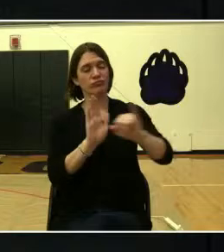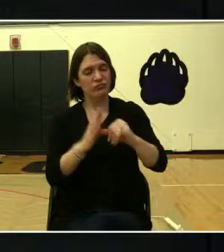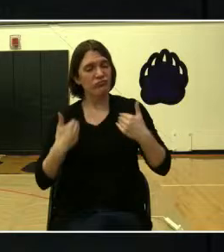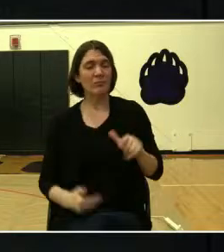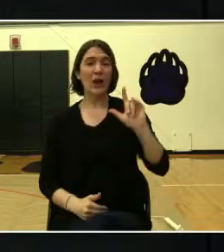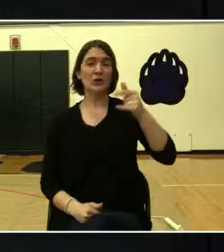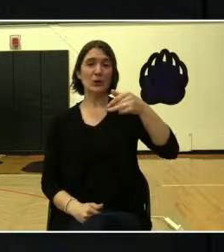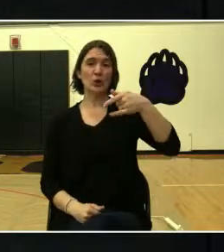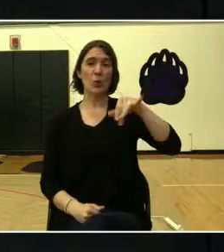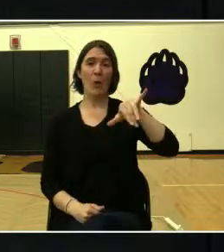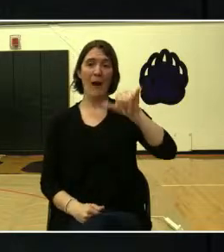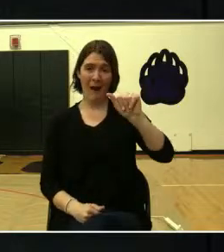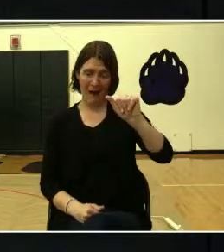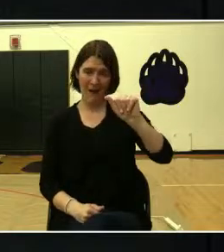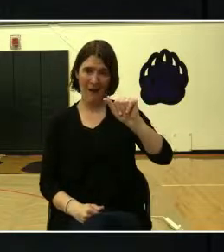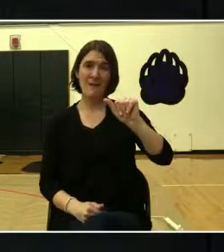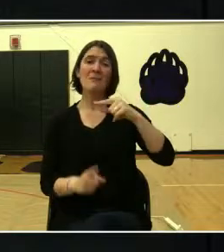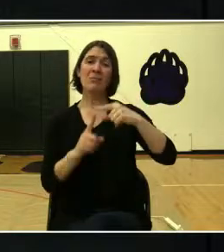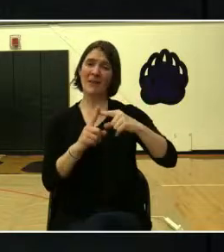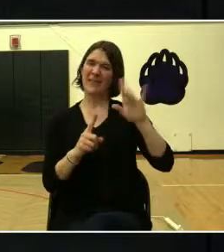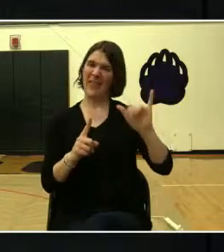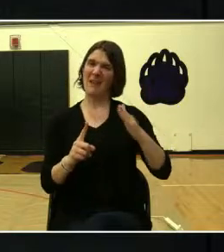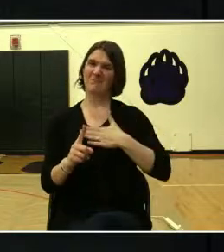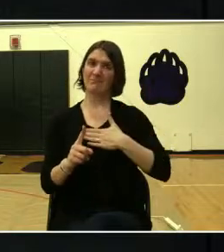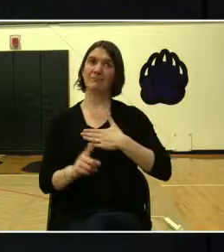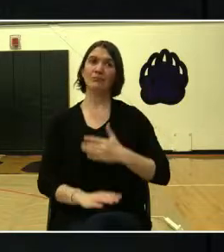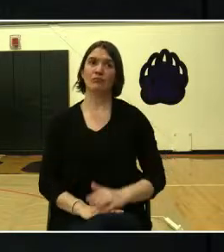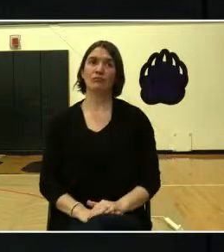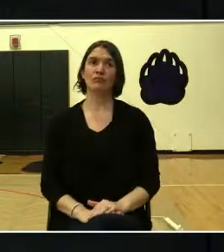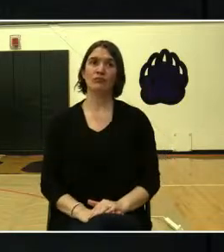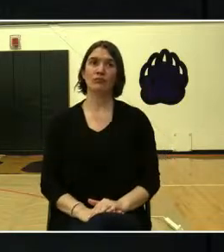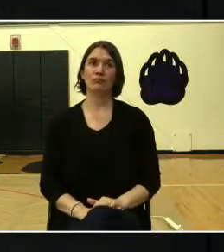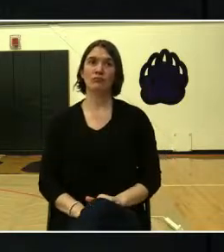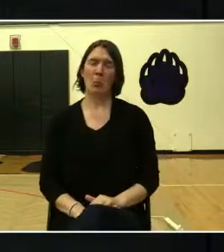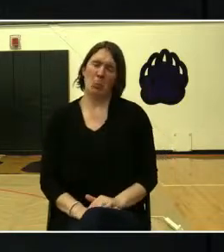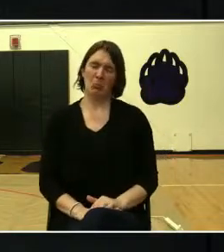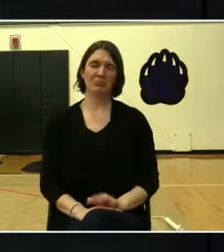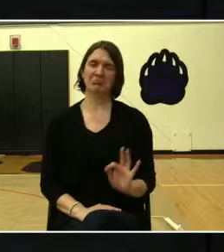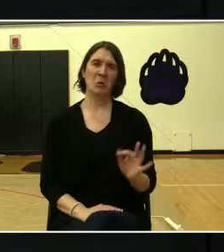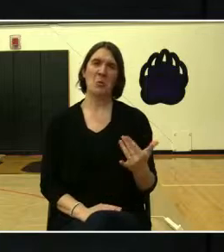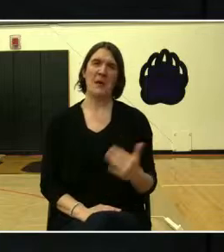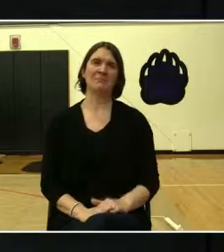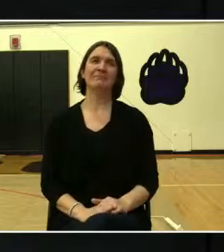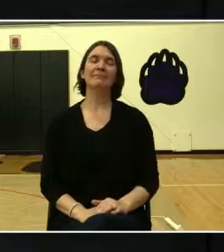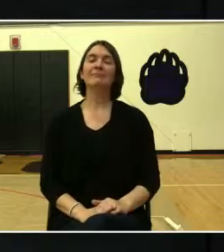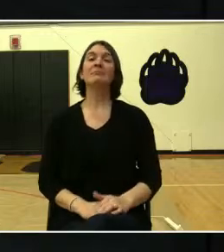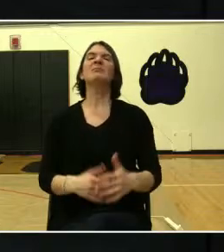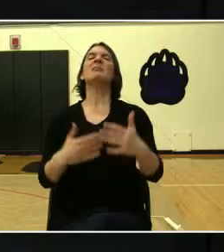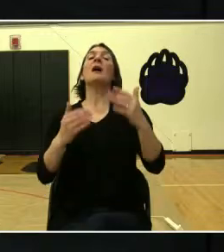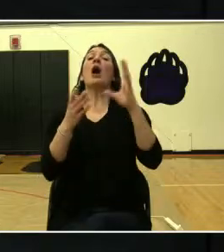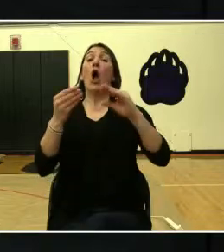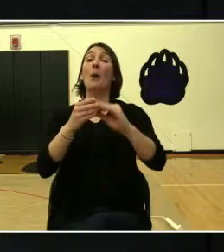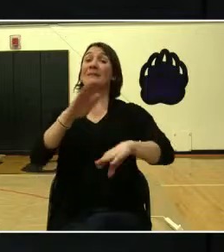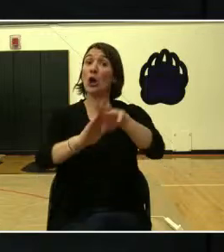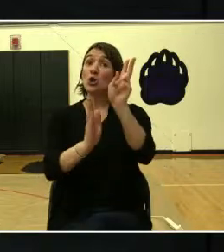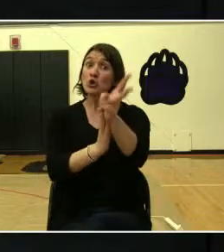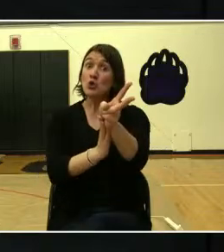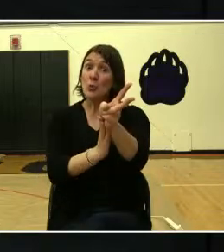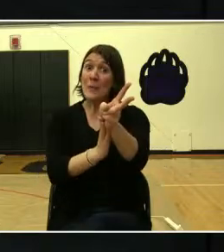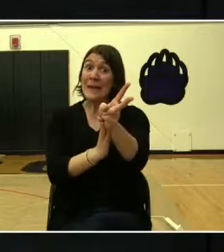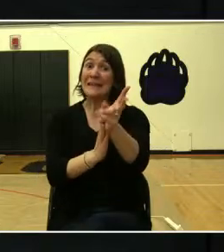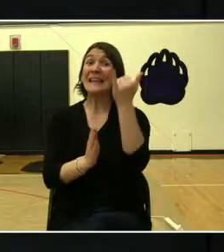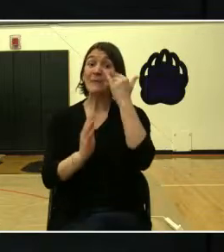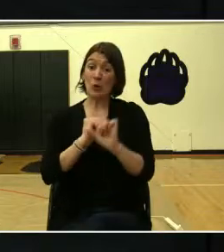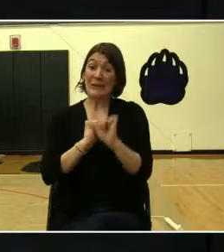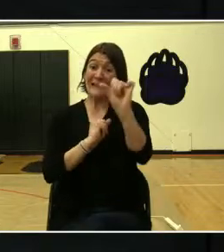as lgbtqia A+ comments will be limited to 2 minutes with exceptions to be determined in the